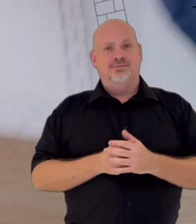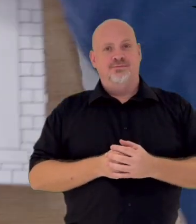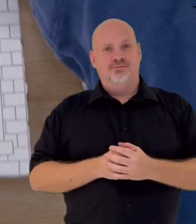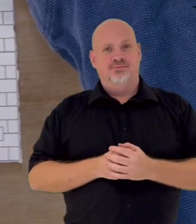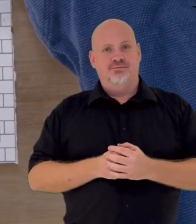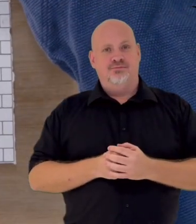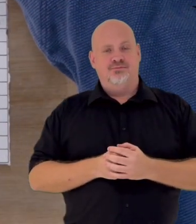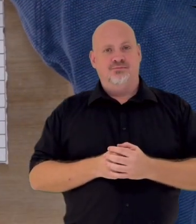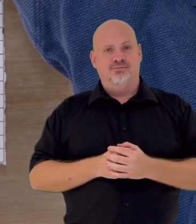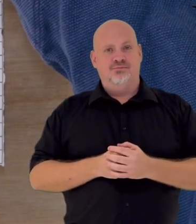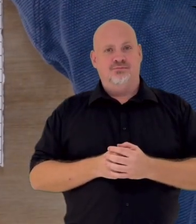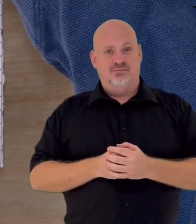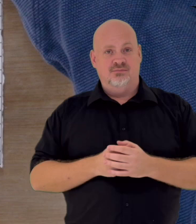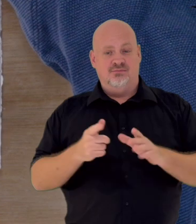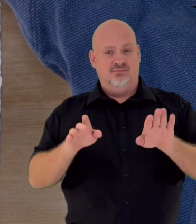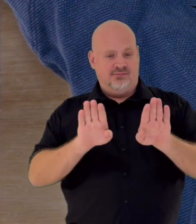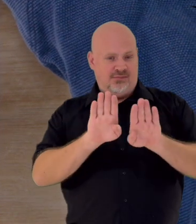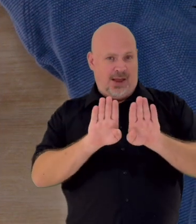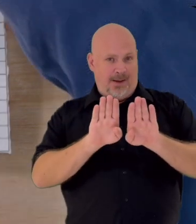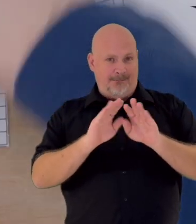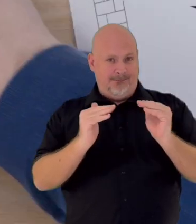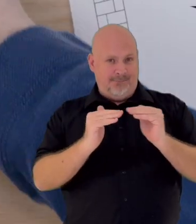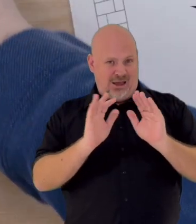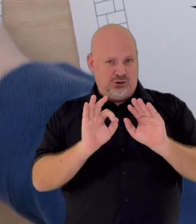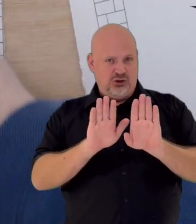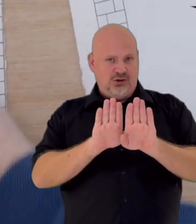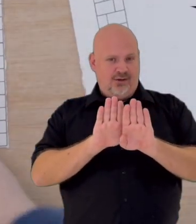and just match that up there.